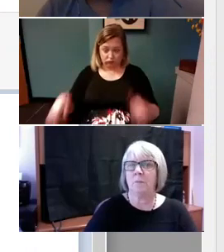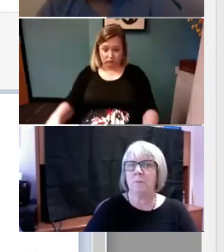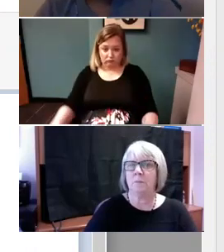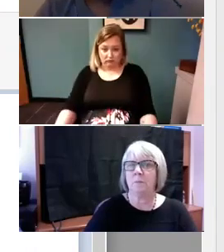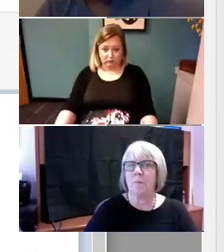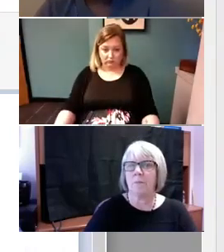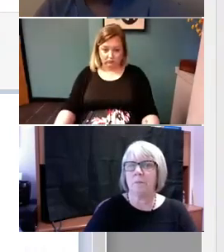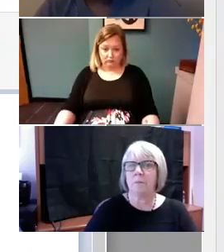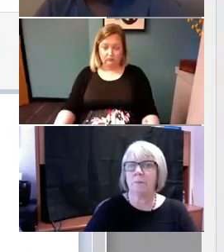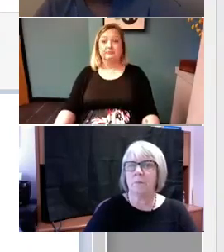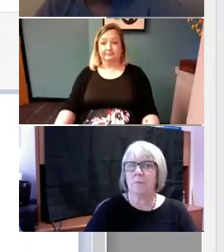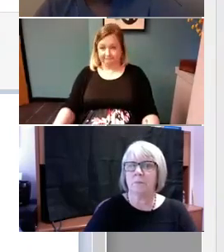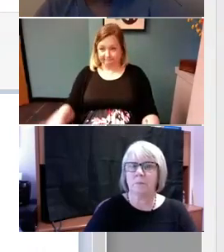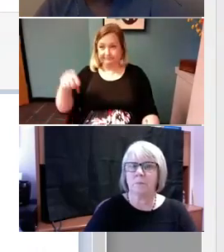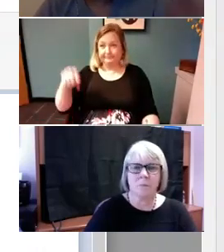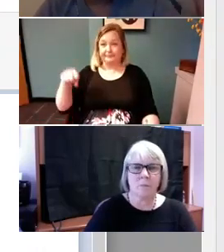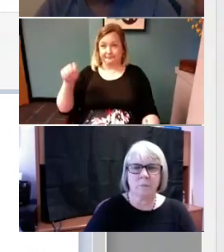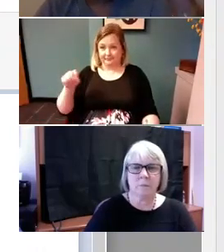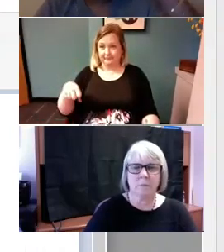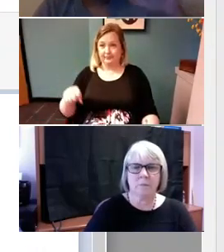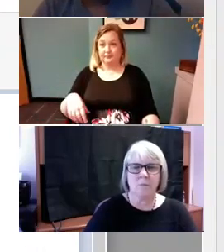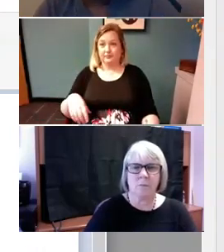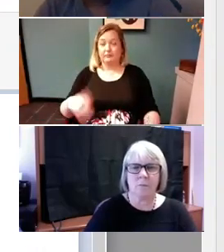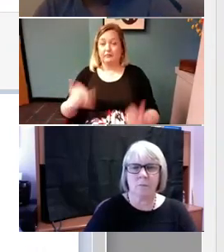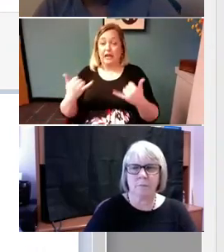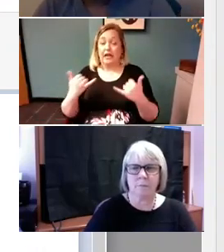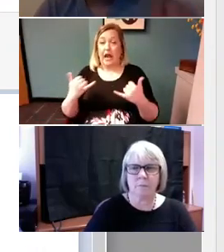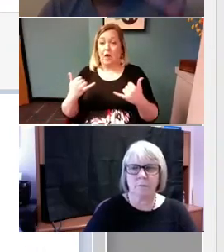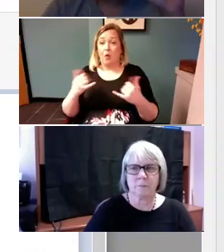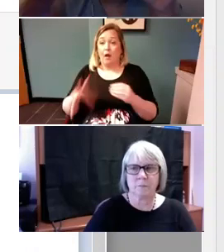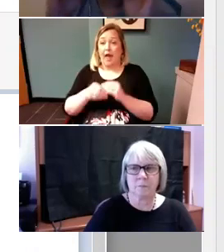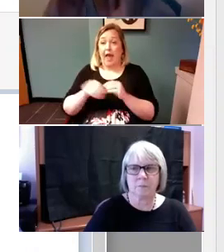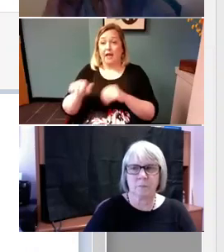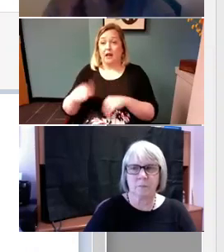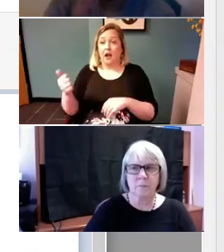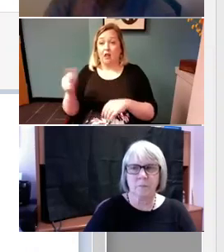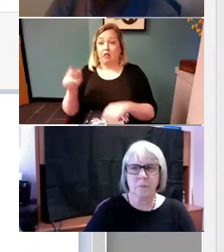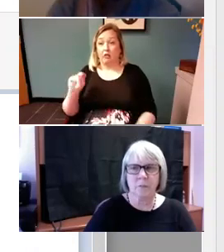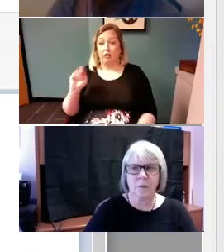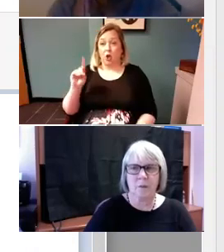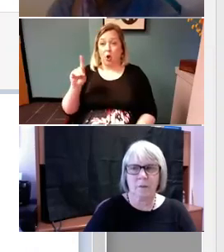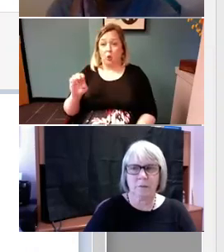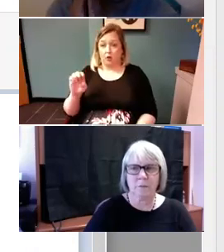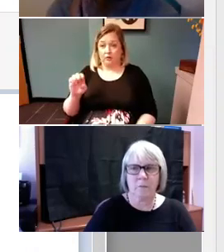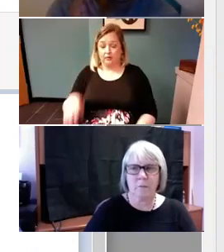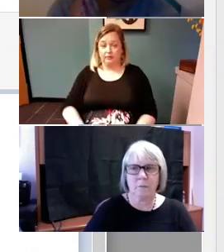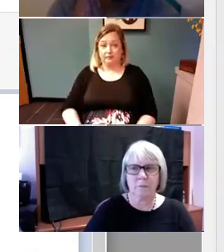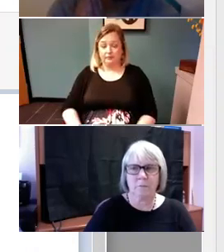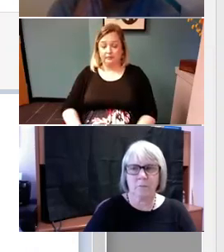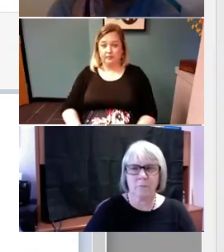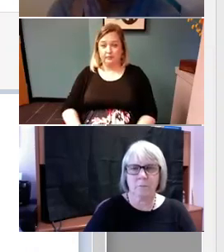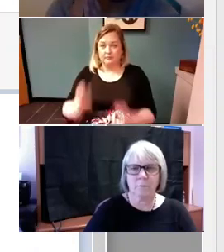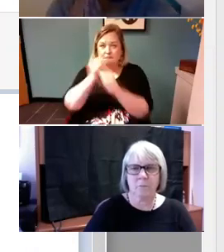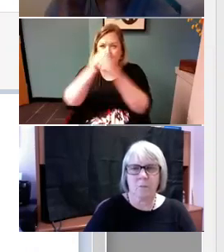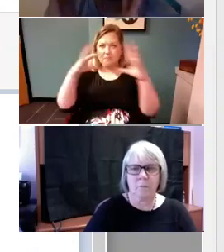Yes. So now let's do one thing. Let's add another node to it, right? And imagine the most complex graph